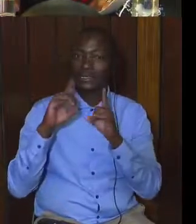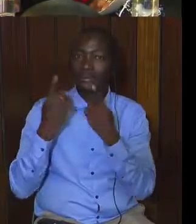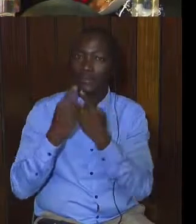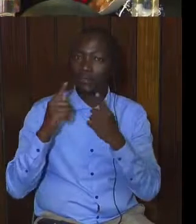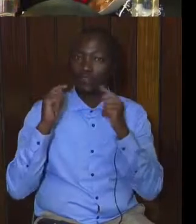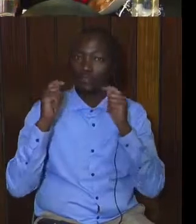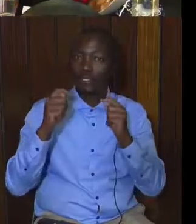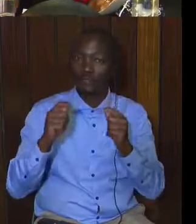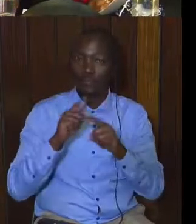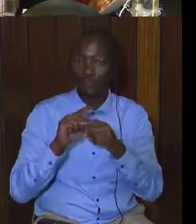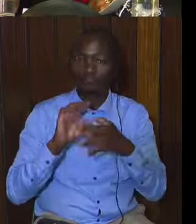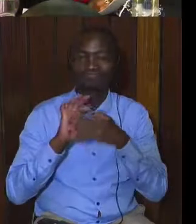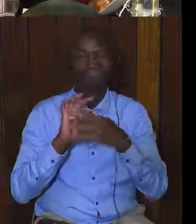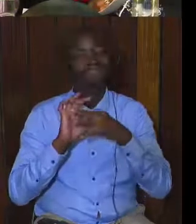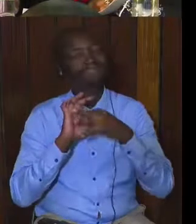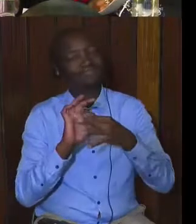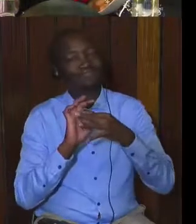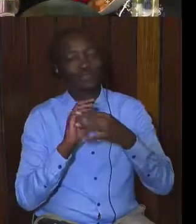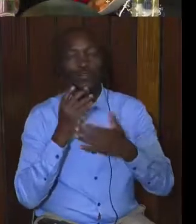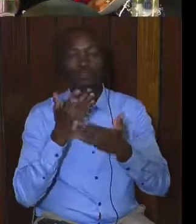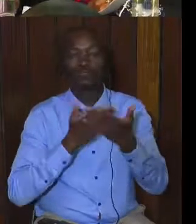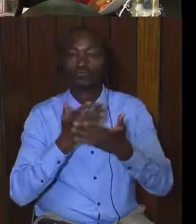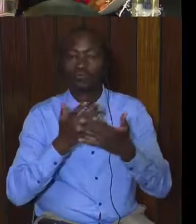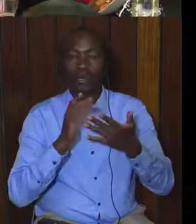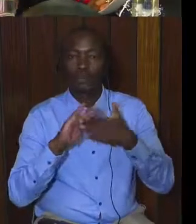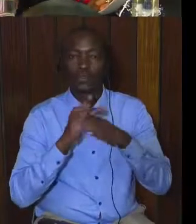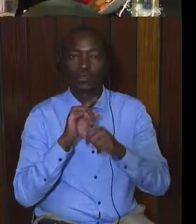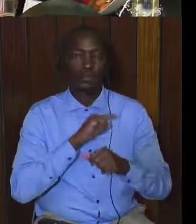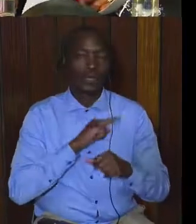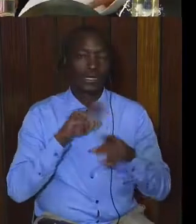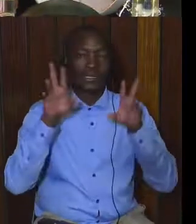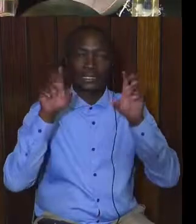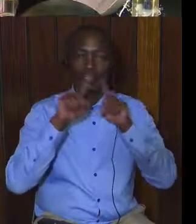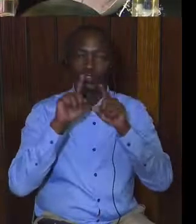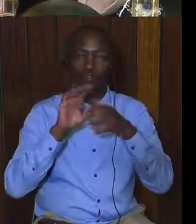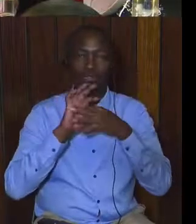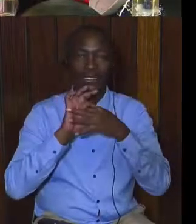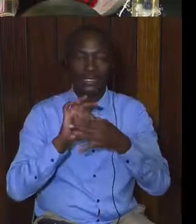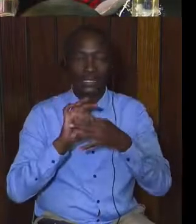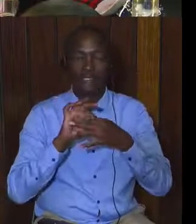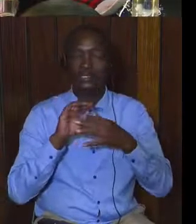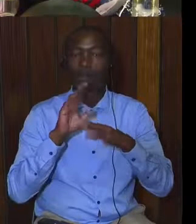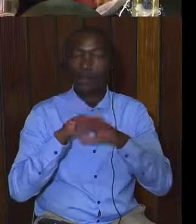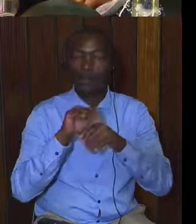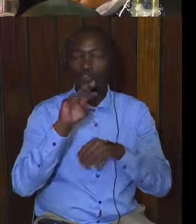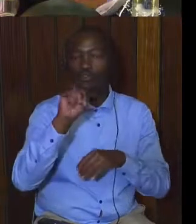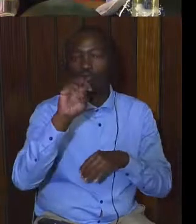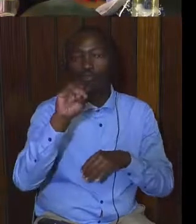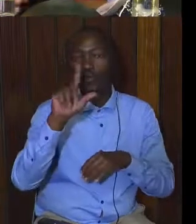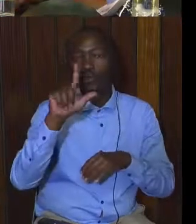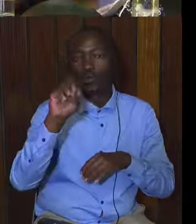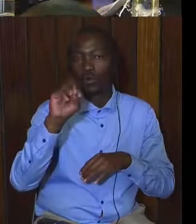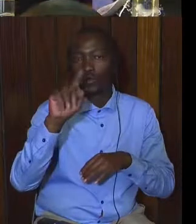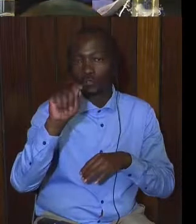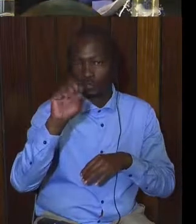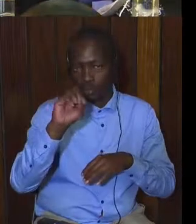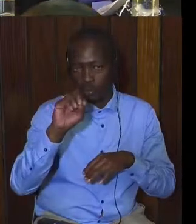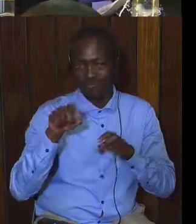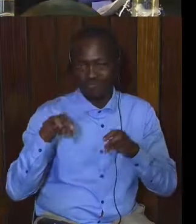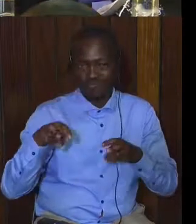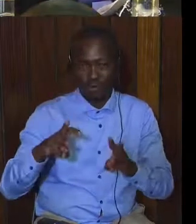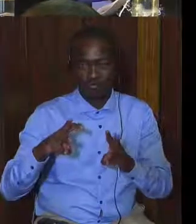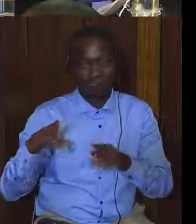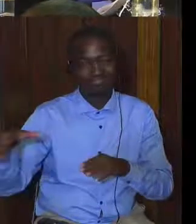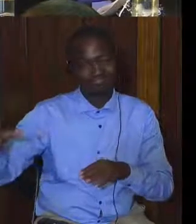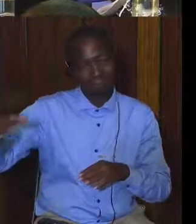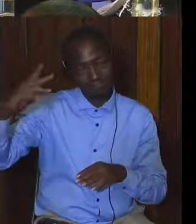them because the issue relates specifically to Maloto Road, and before the